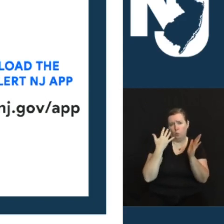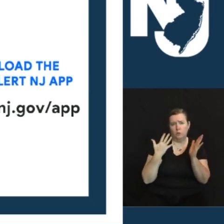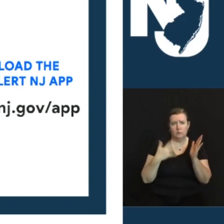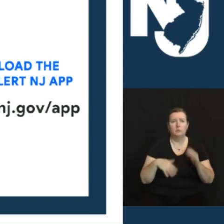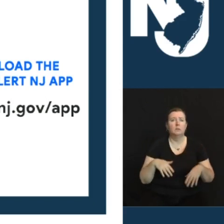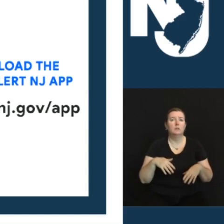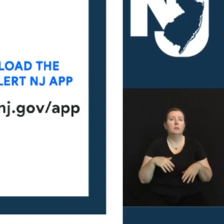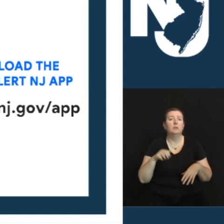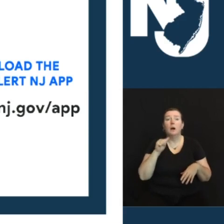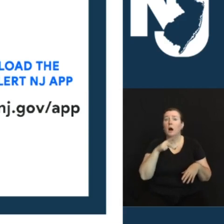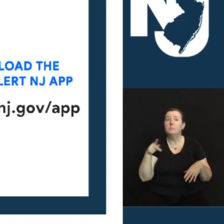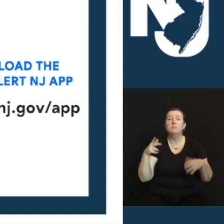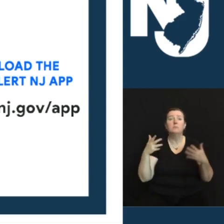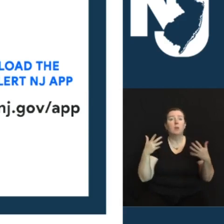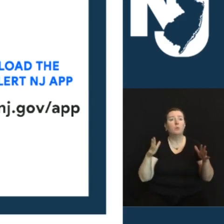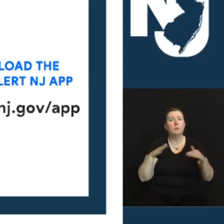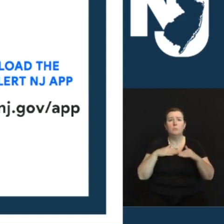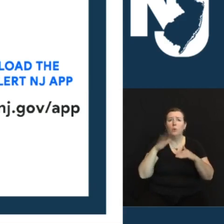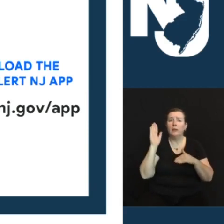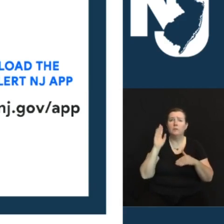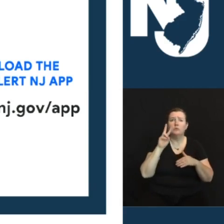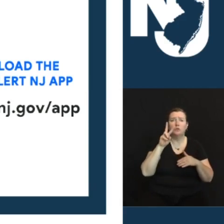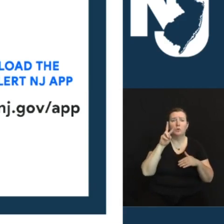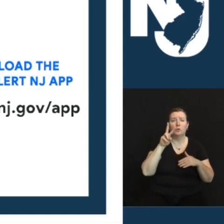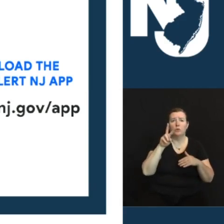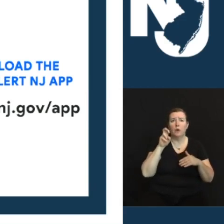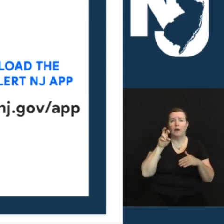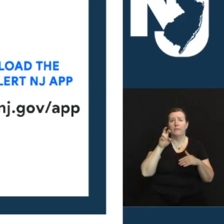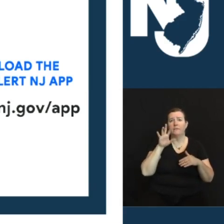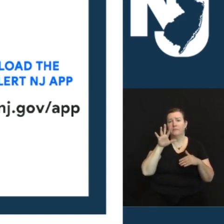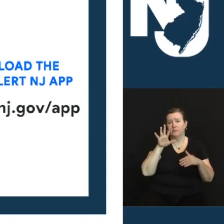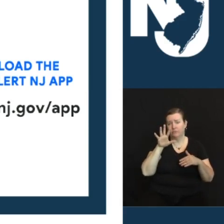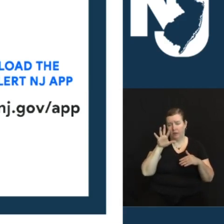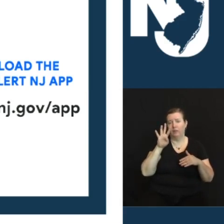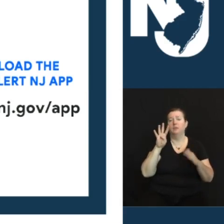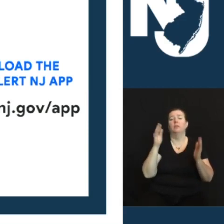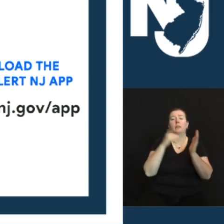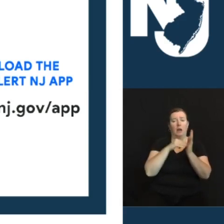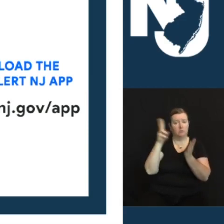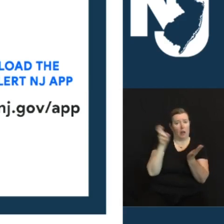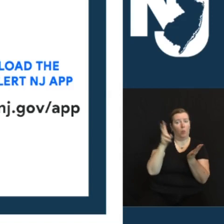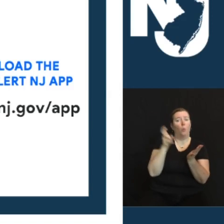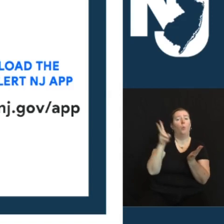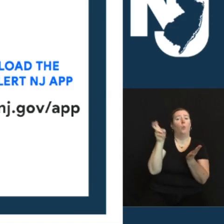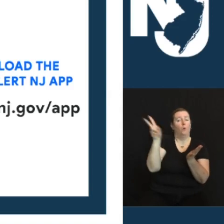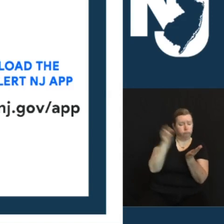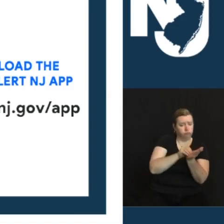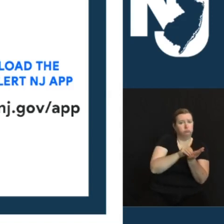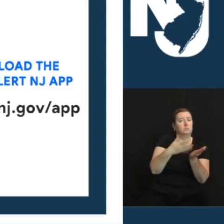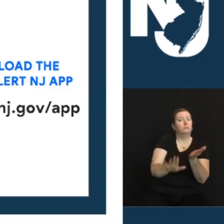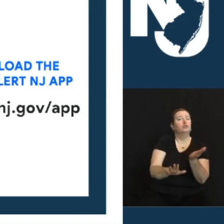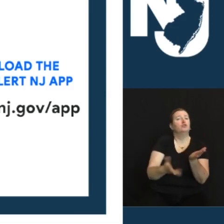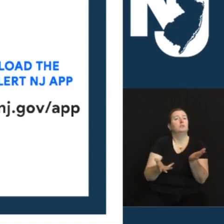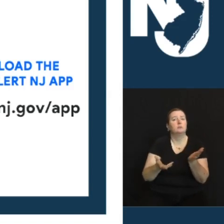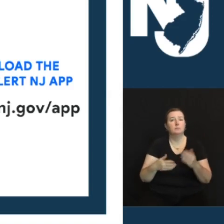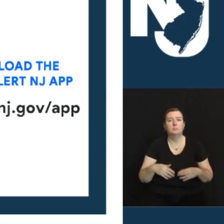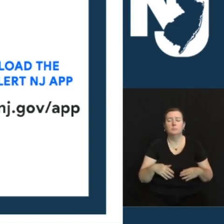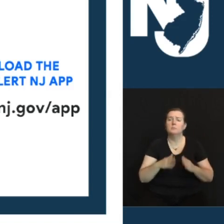by more than 205,000 times since its launch, but we need even more of you to take this quick and easy